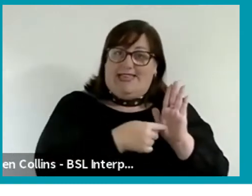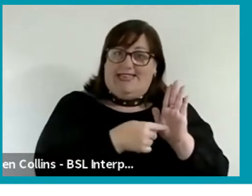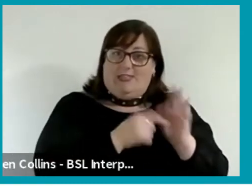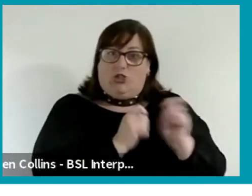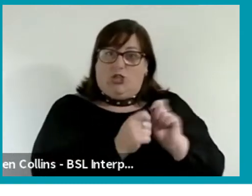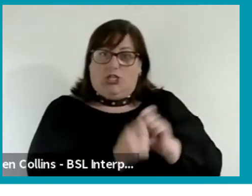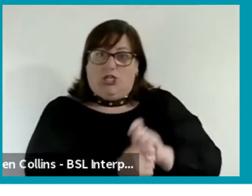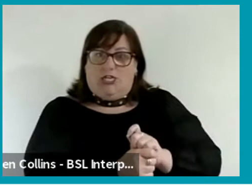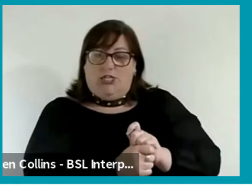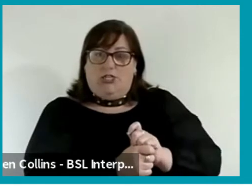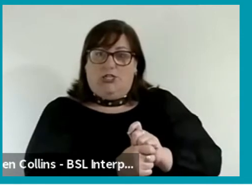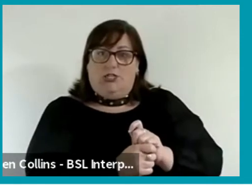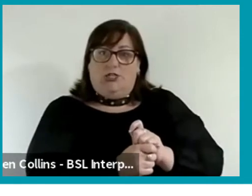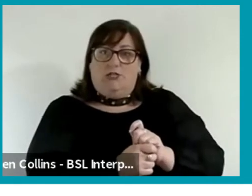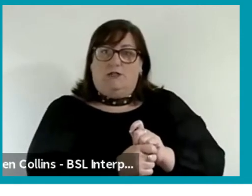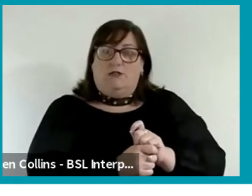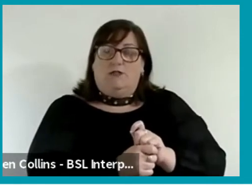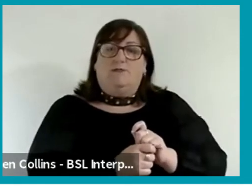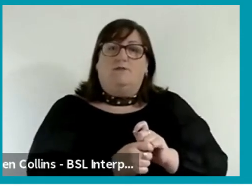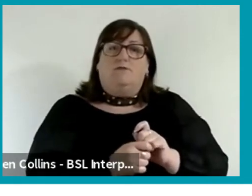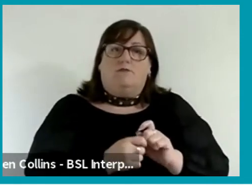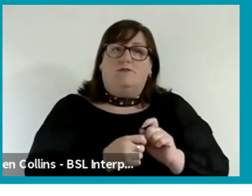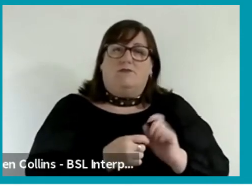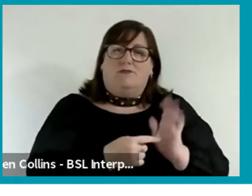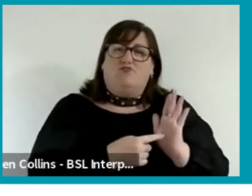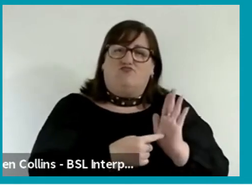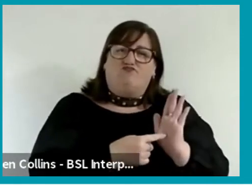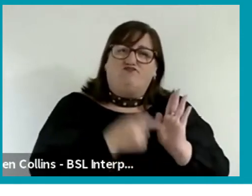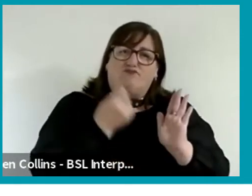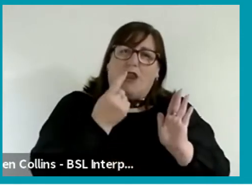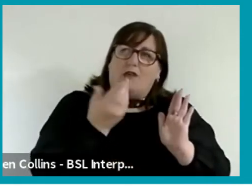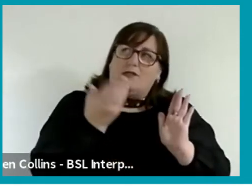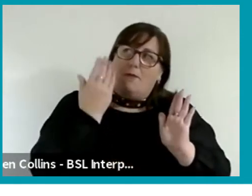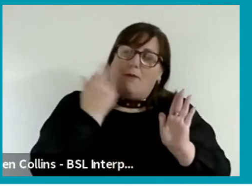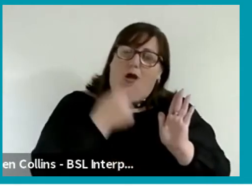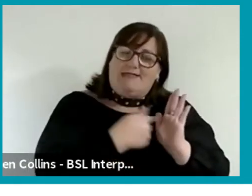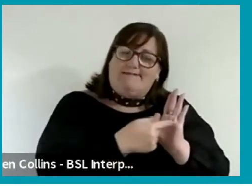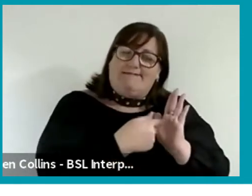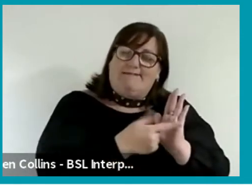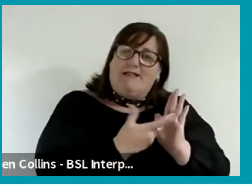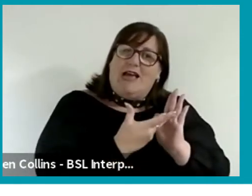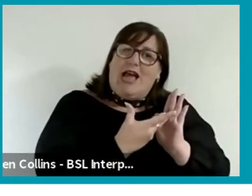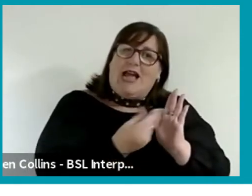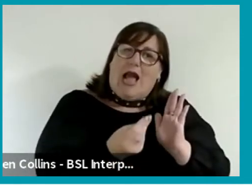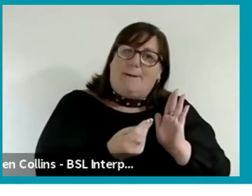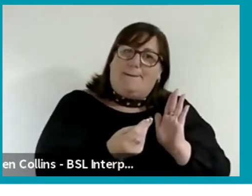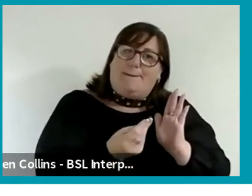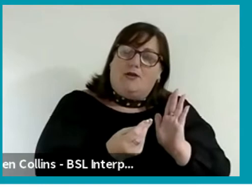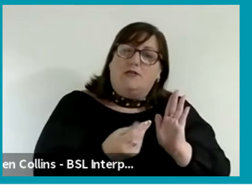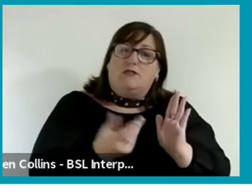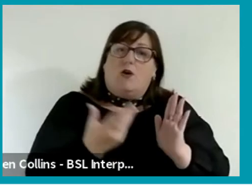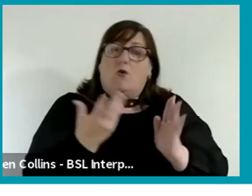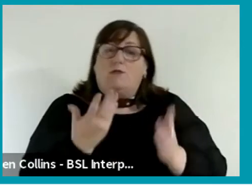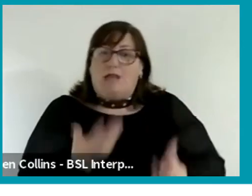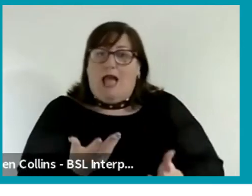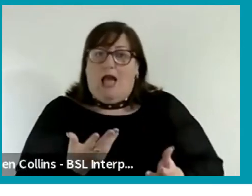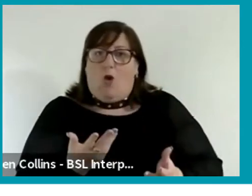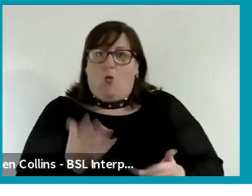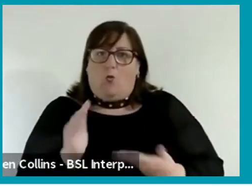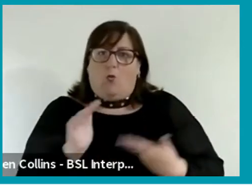we've created new ones where we have had gaps before. So for example, we have new policies on